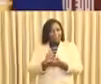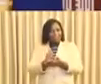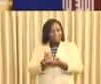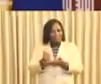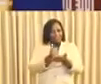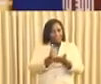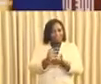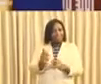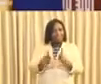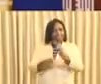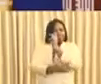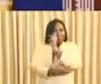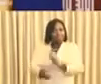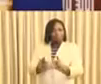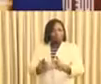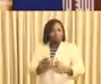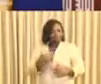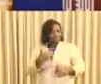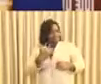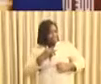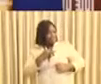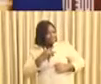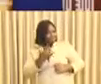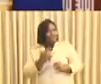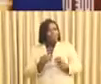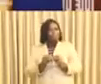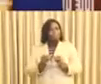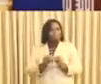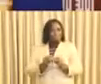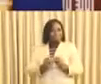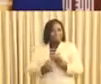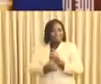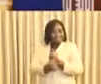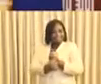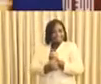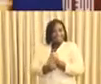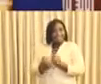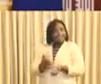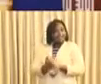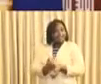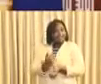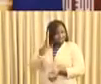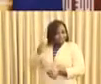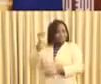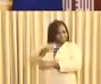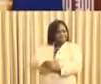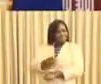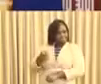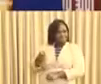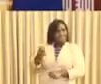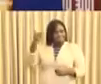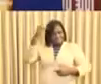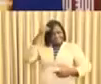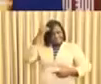more optimism that Ghana will overcome this crisis and come out even stronger and